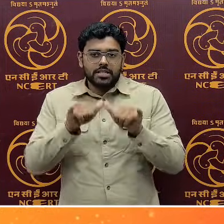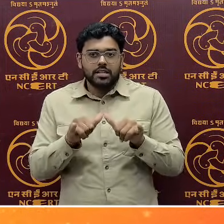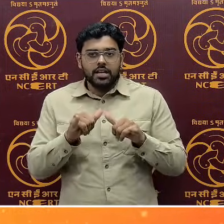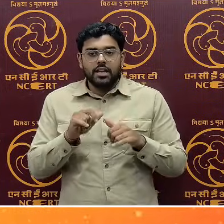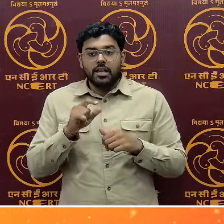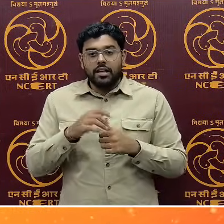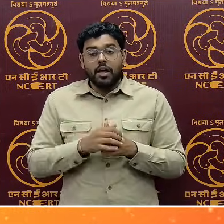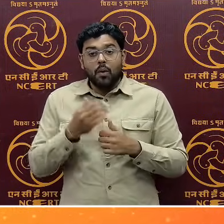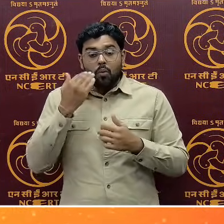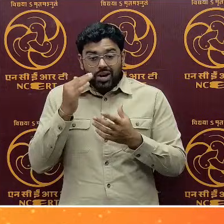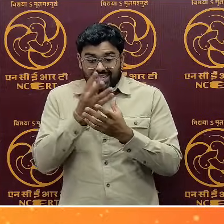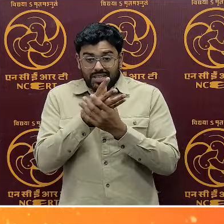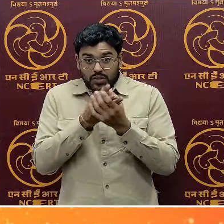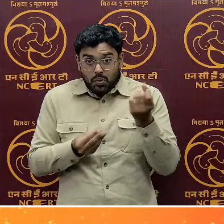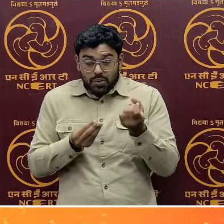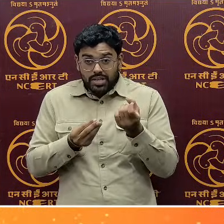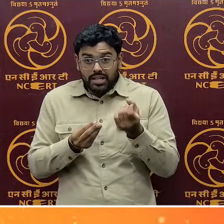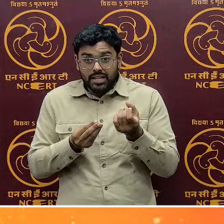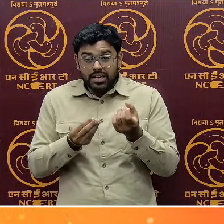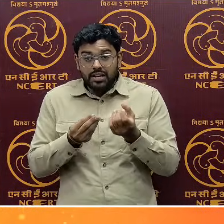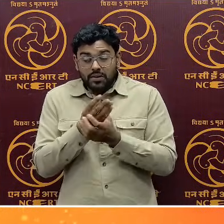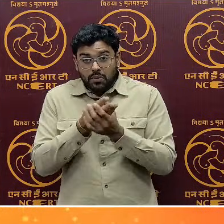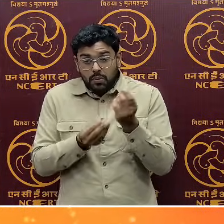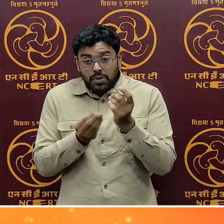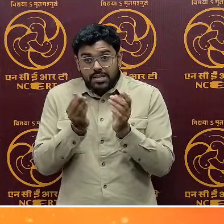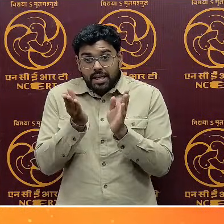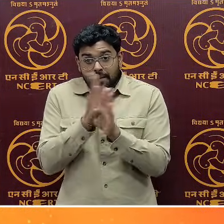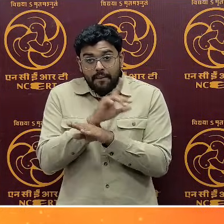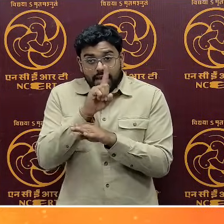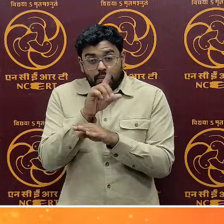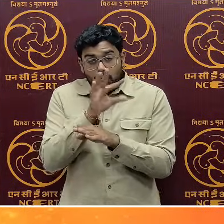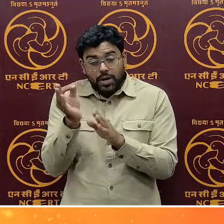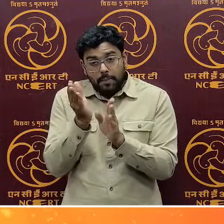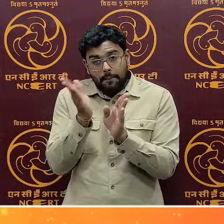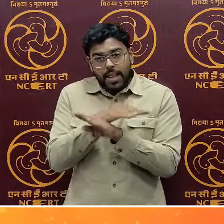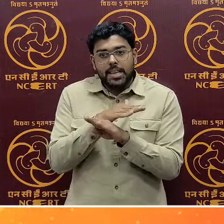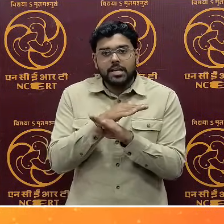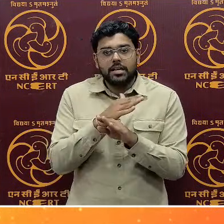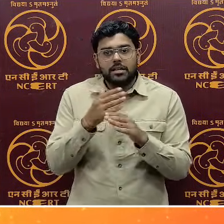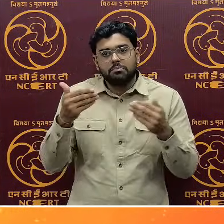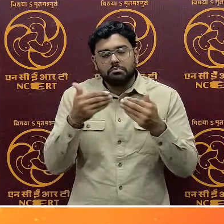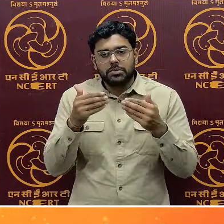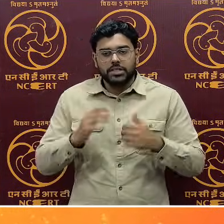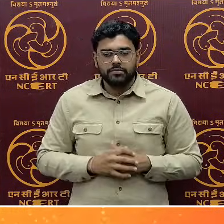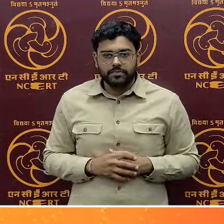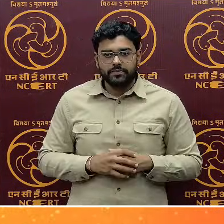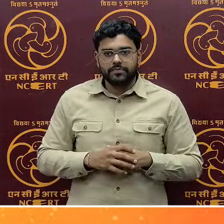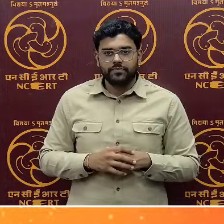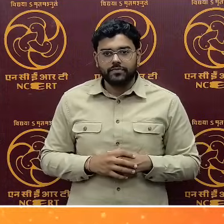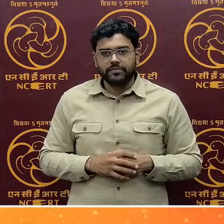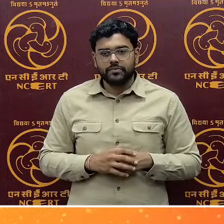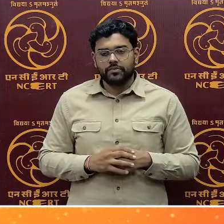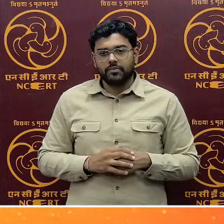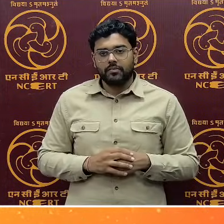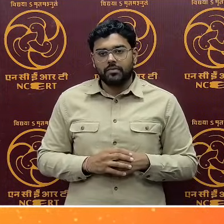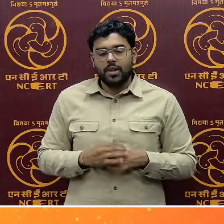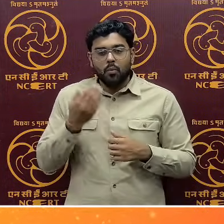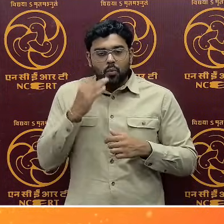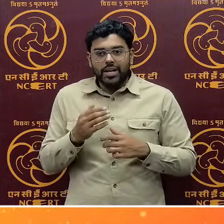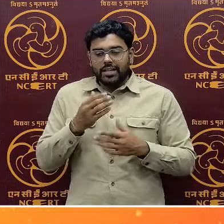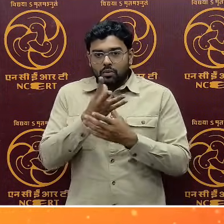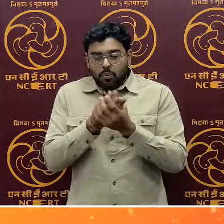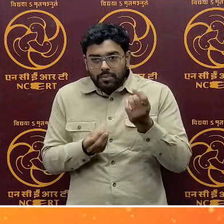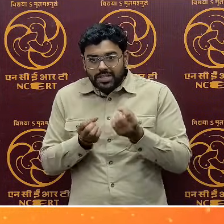week before the jewelry store hold-up. Okay. During the hold-up, one gunman's mask slipped.